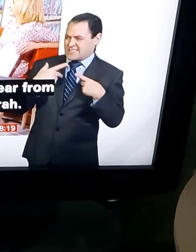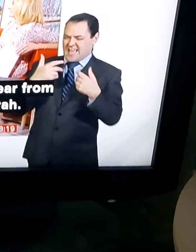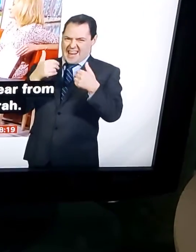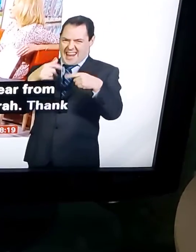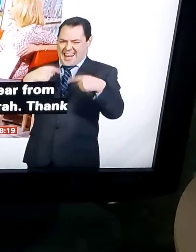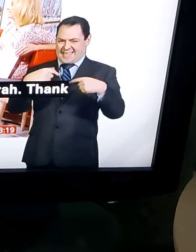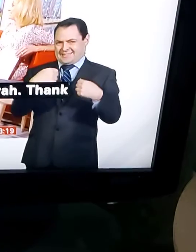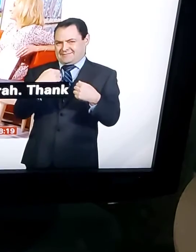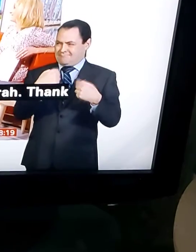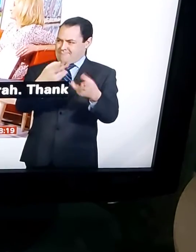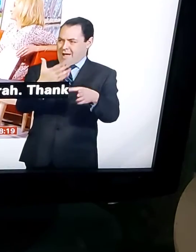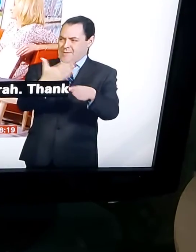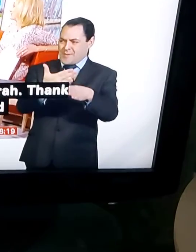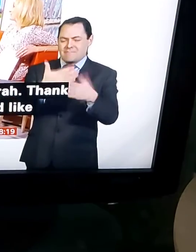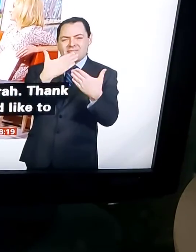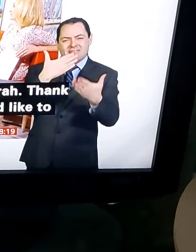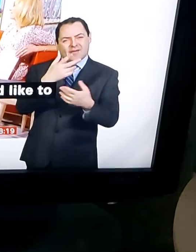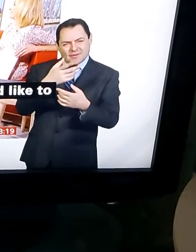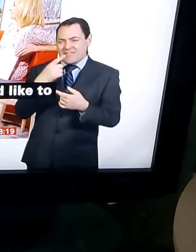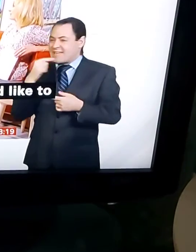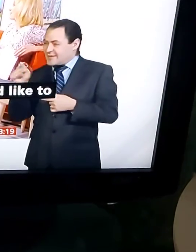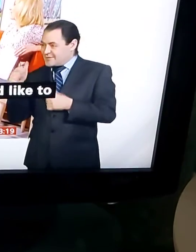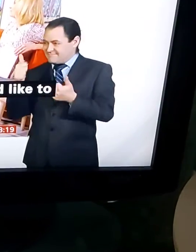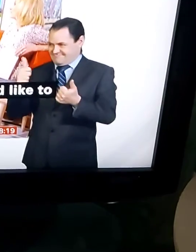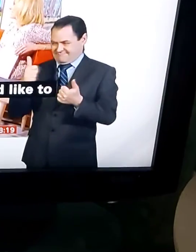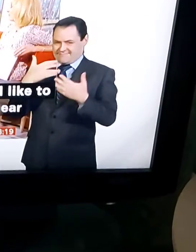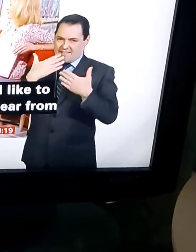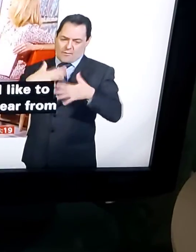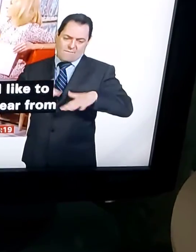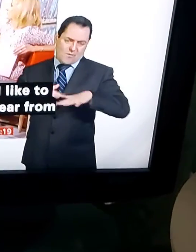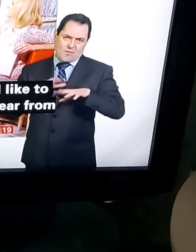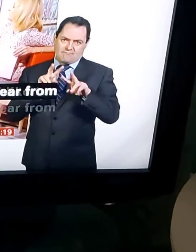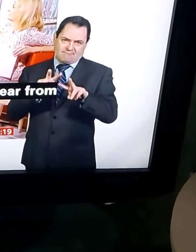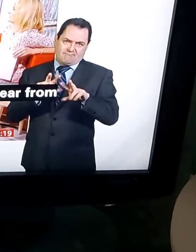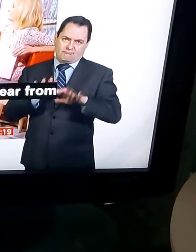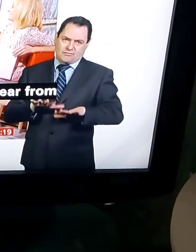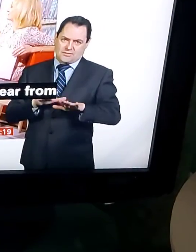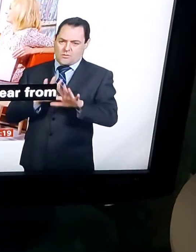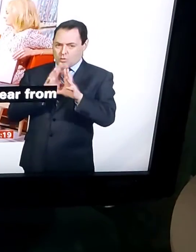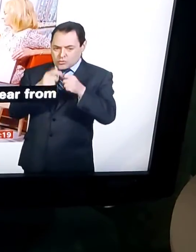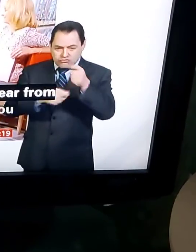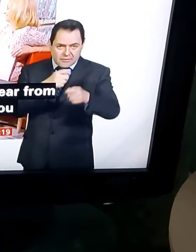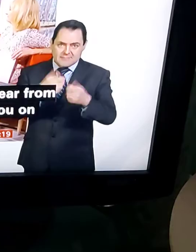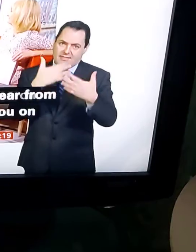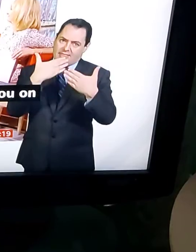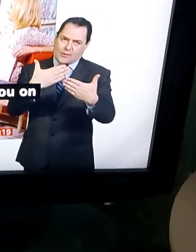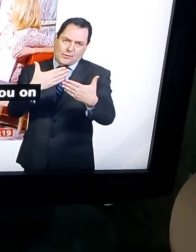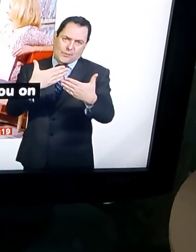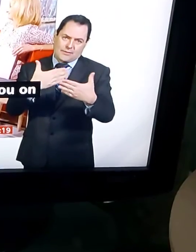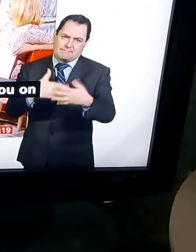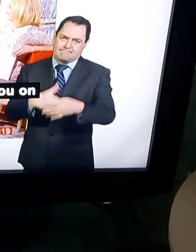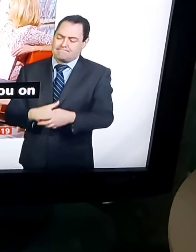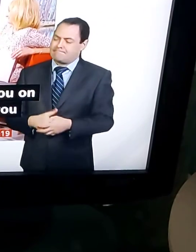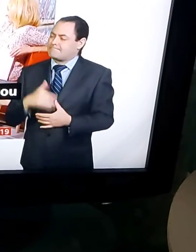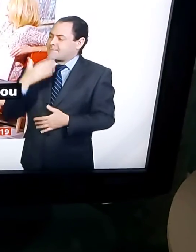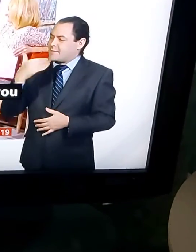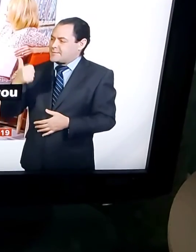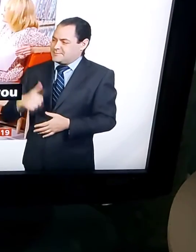work, but really great to hear from both of you as well, and thank you on behalf of everybody that you treat as well. Brilliant. Thank